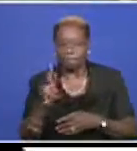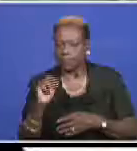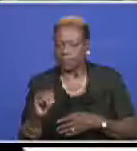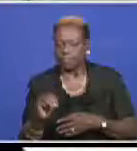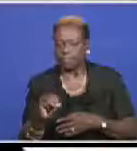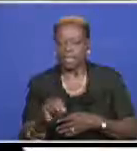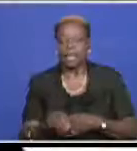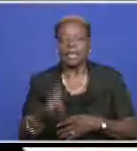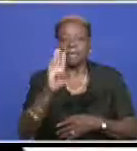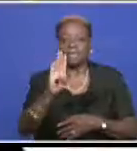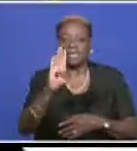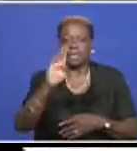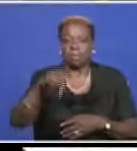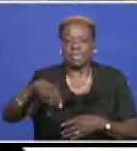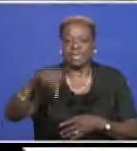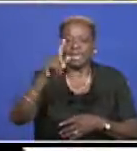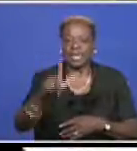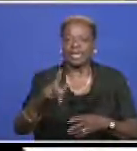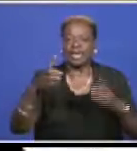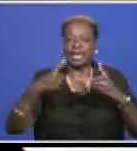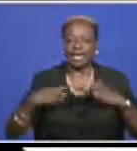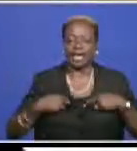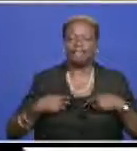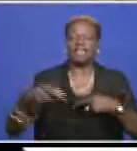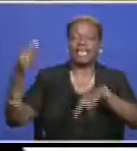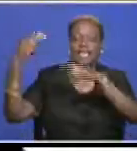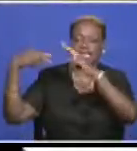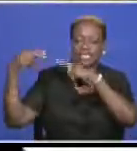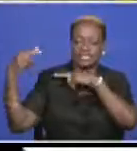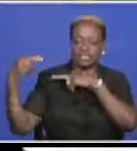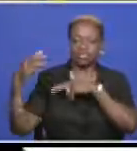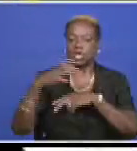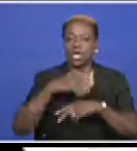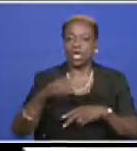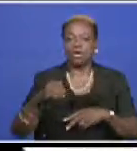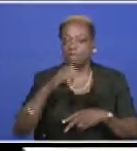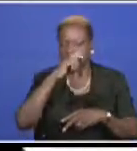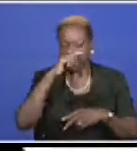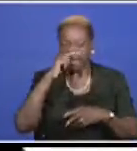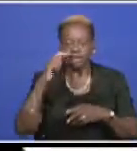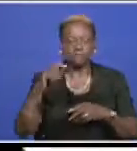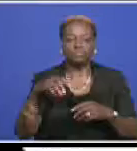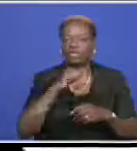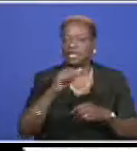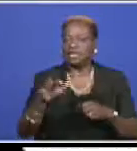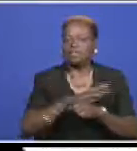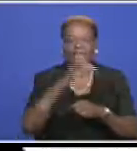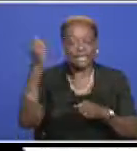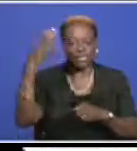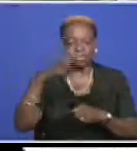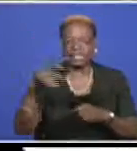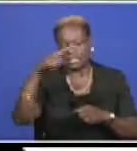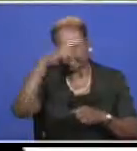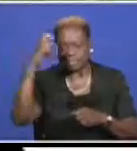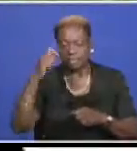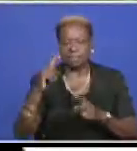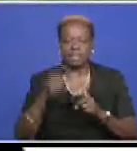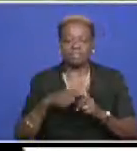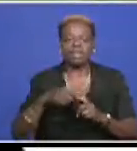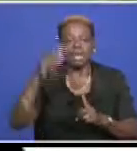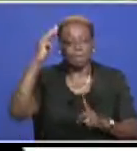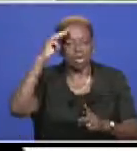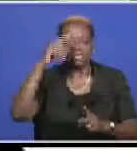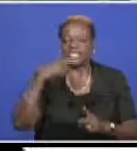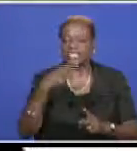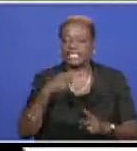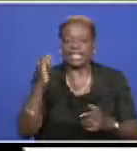that B.P.L has a history of power generation capacity during the summer months, Chairman Moxey insisted the last few days were out